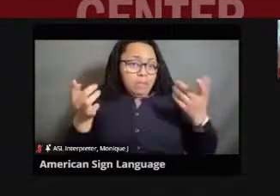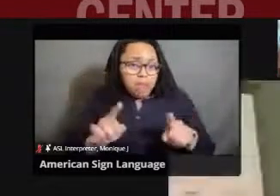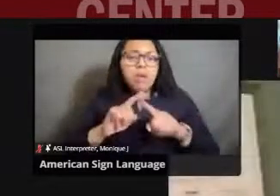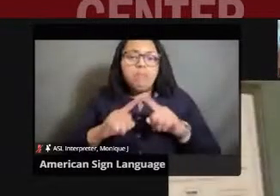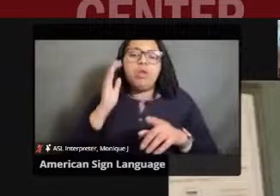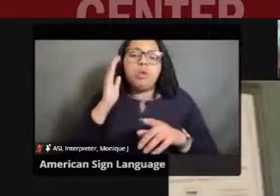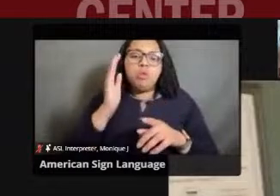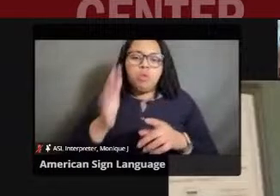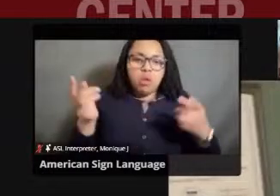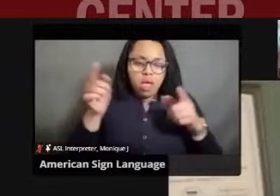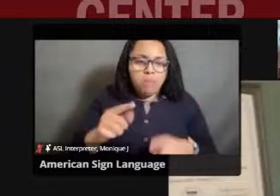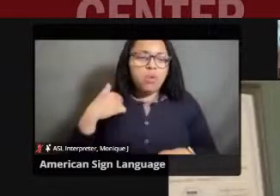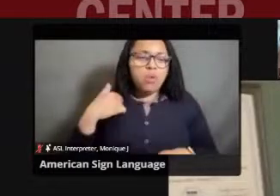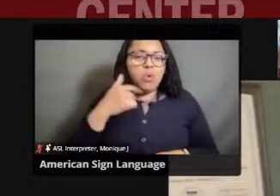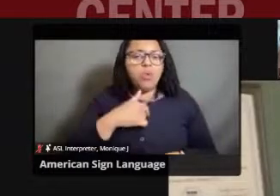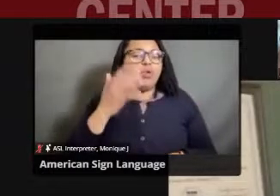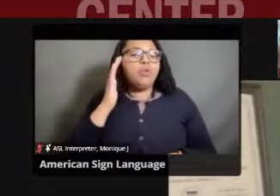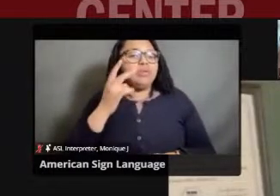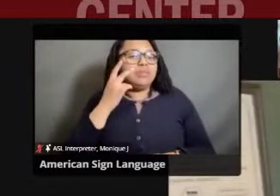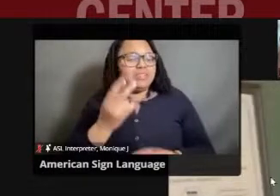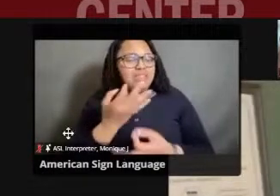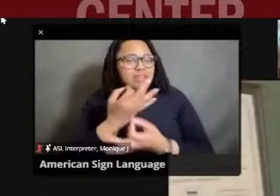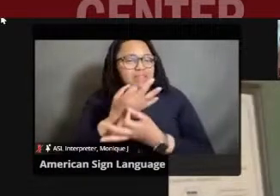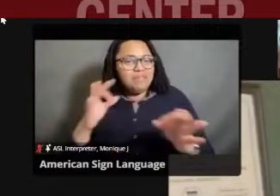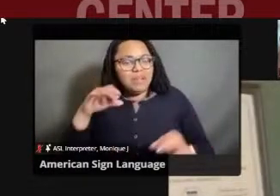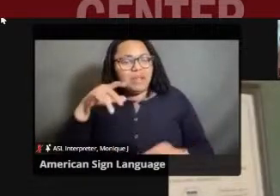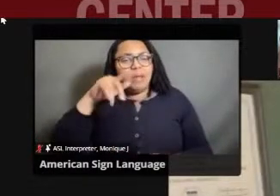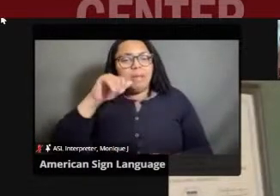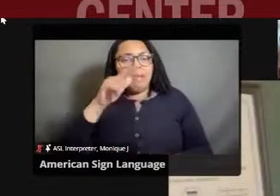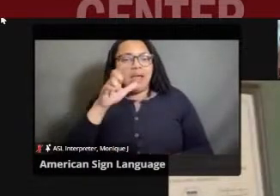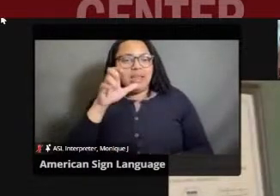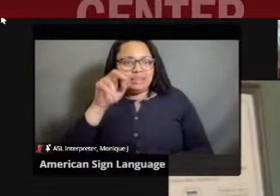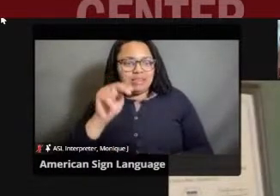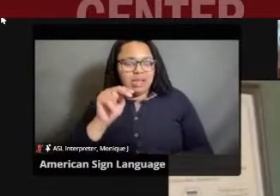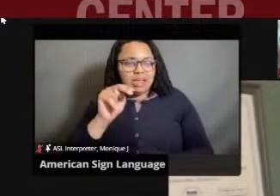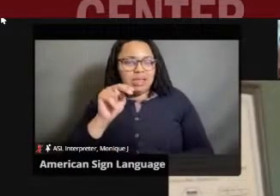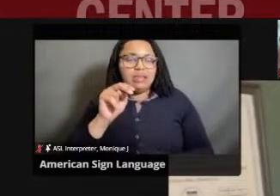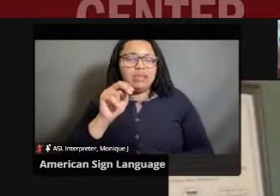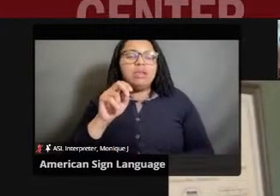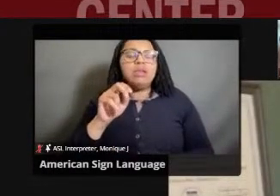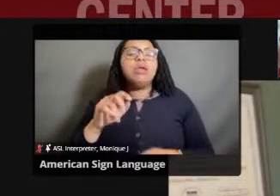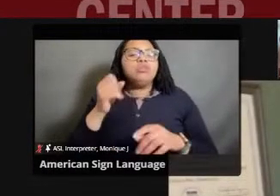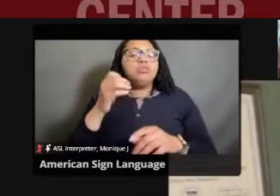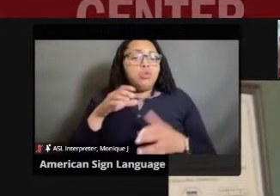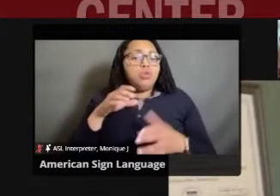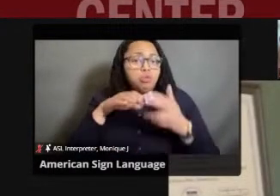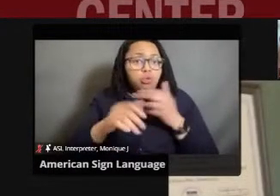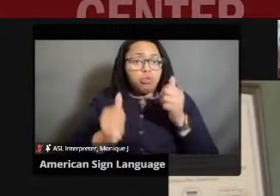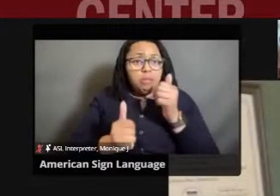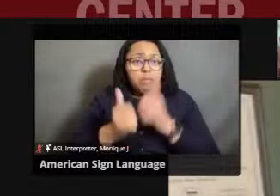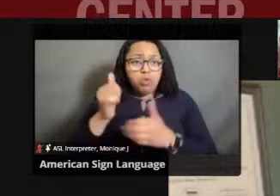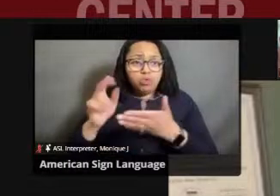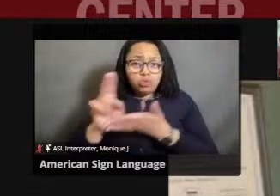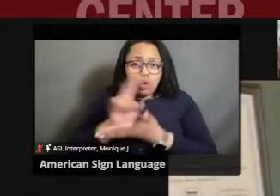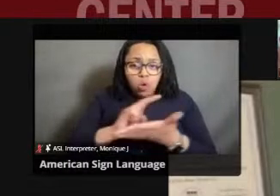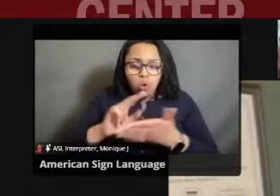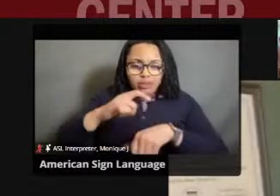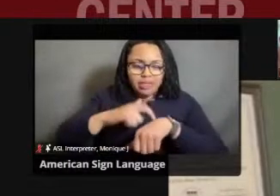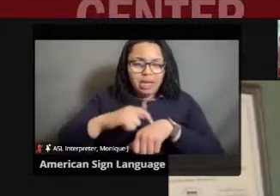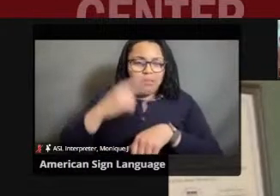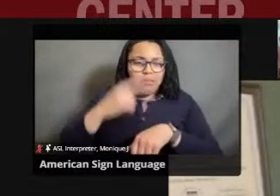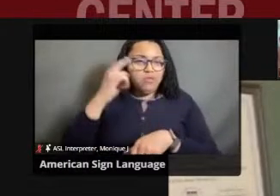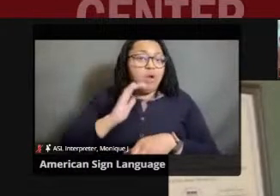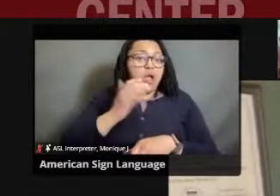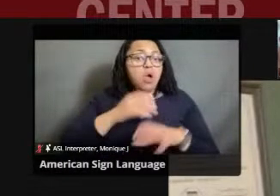We will see a free Palestine. So during this most holy period for our world,